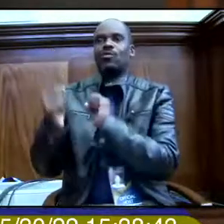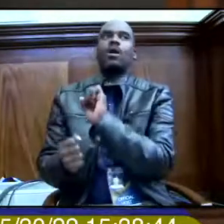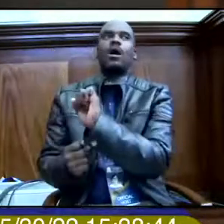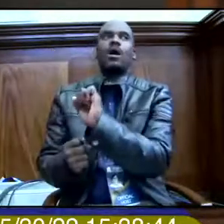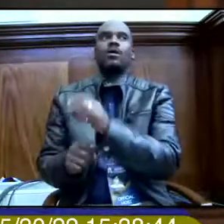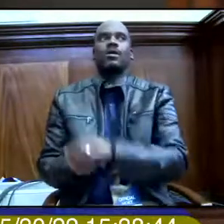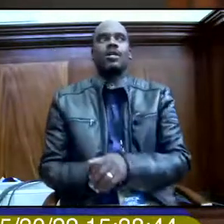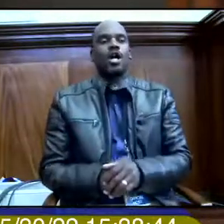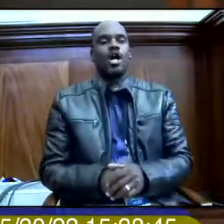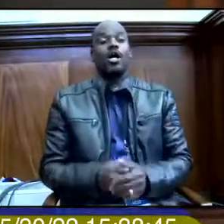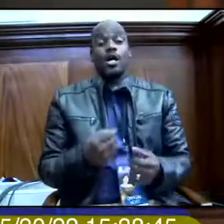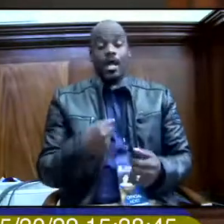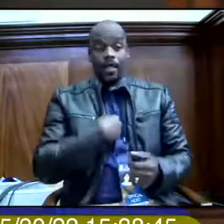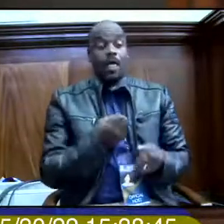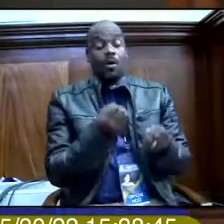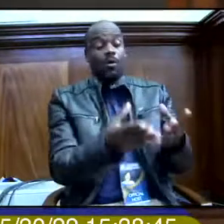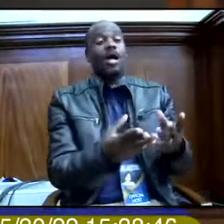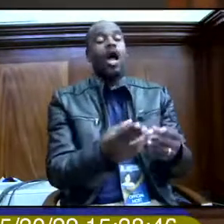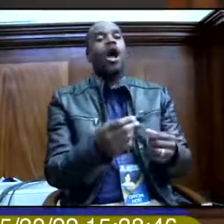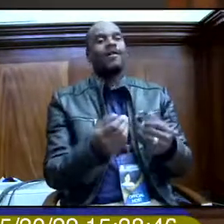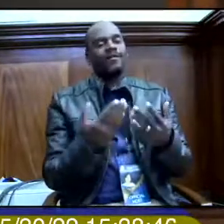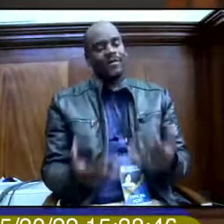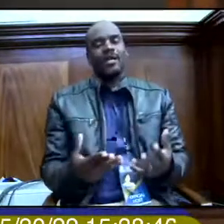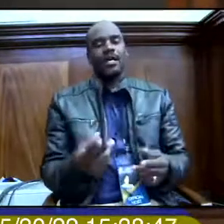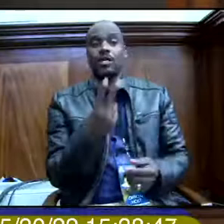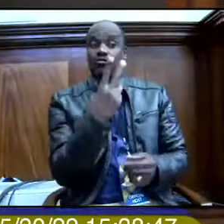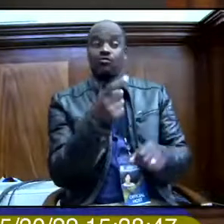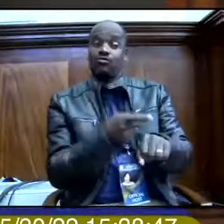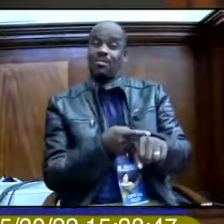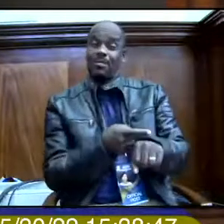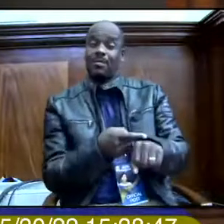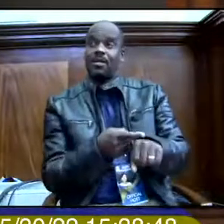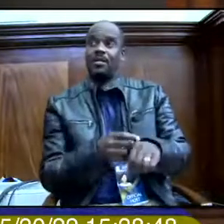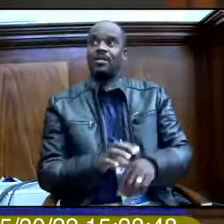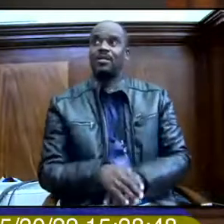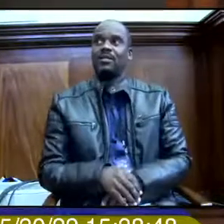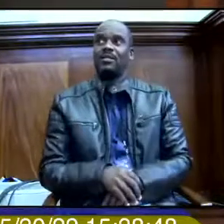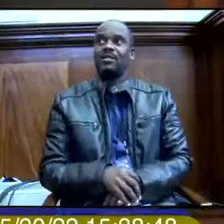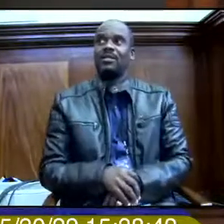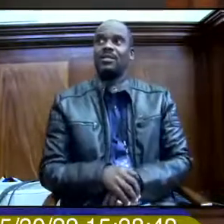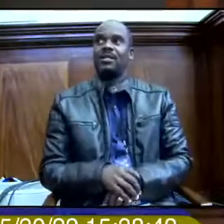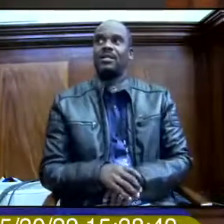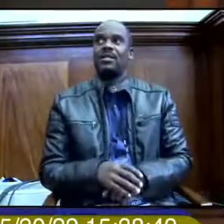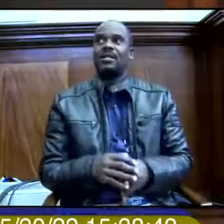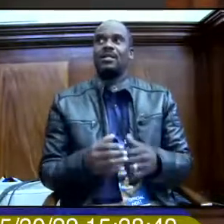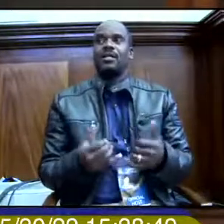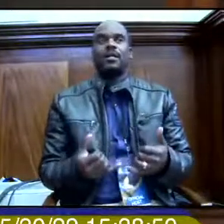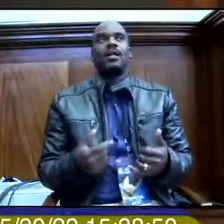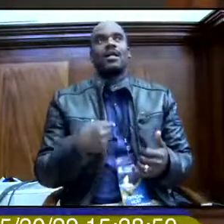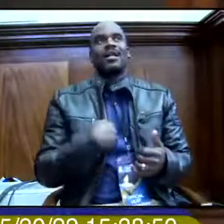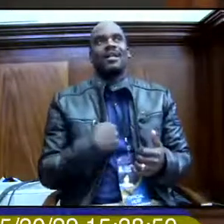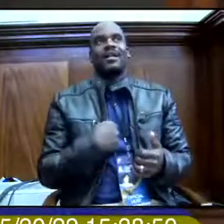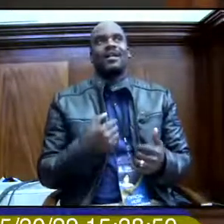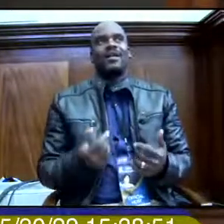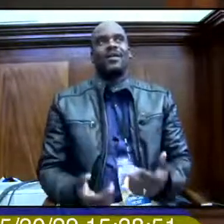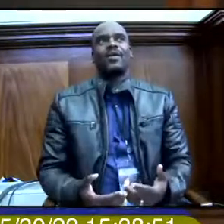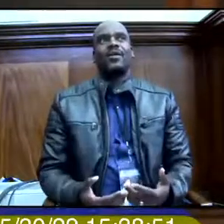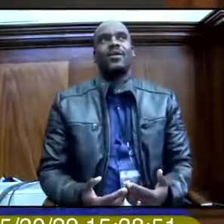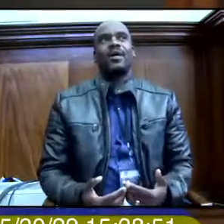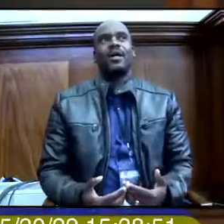just two minutes yeah no no let me just wrap up while i i commit a